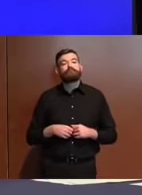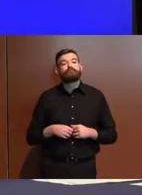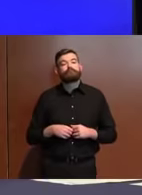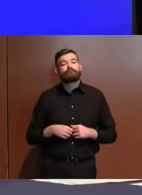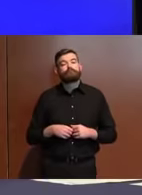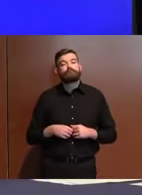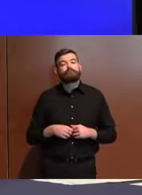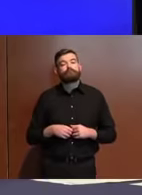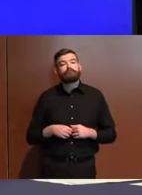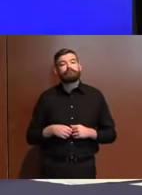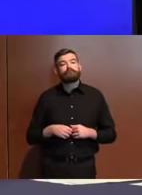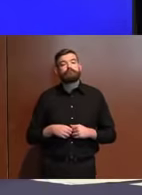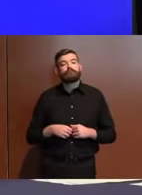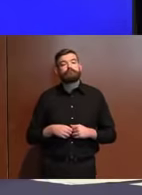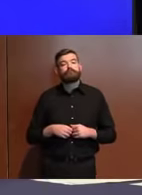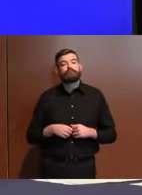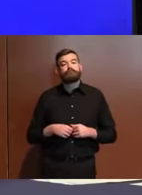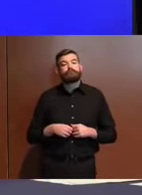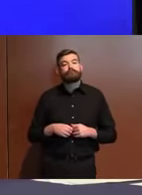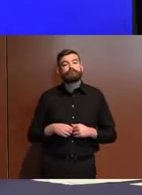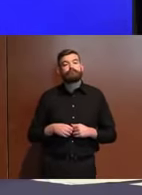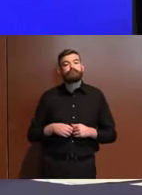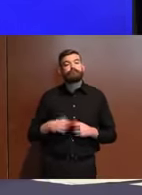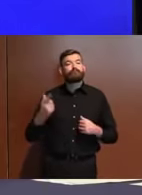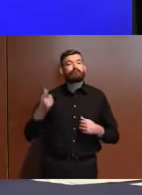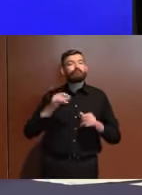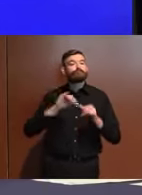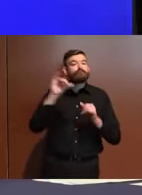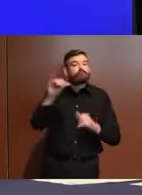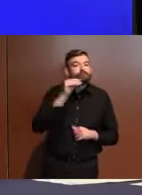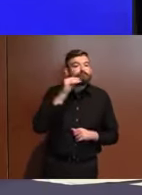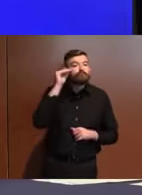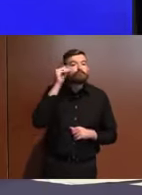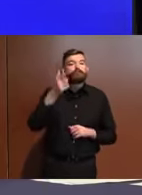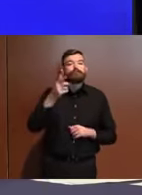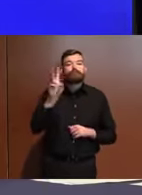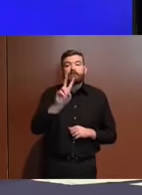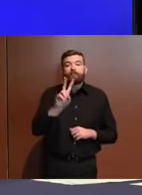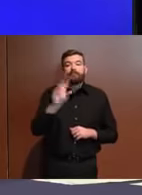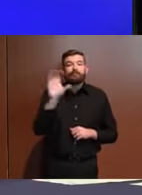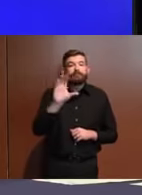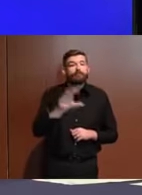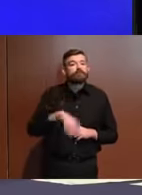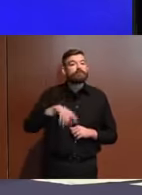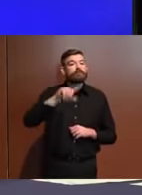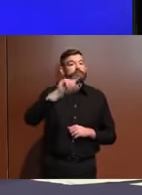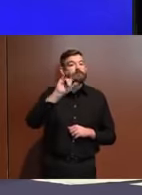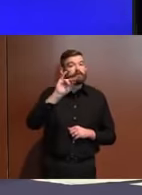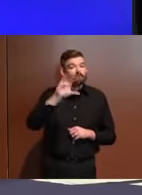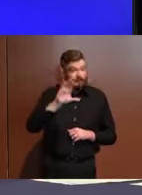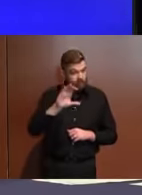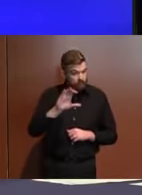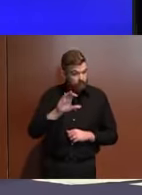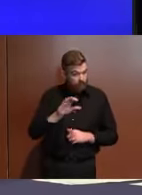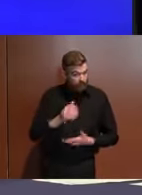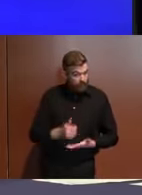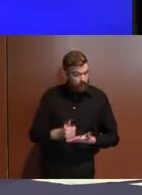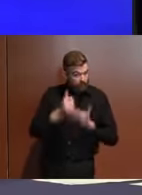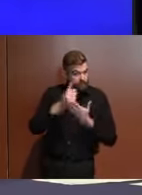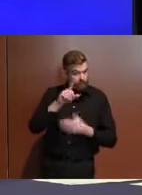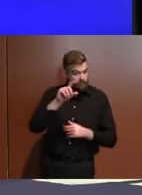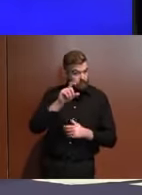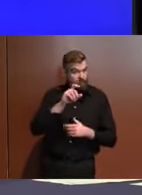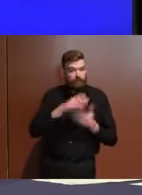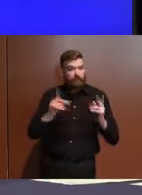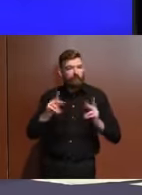C and zinc is effective against COVID-19. Some articles suggest taking Advil makes the virus worse. Do we have any